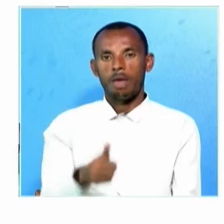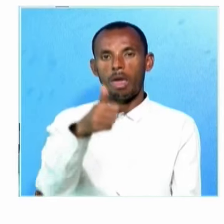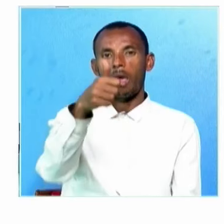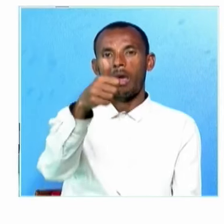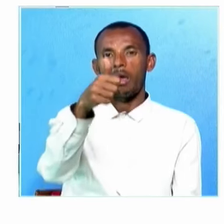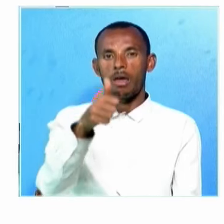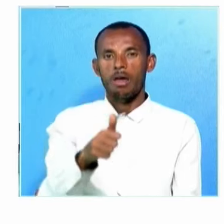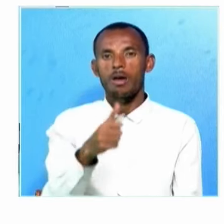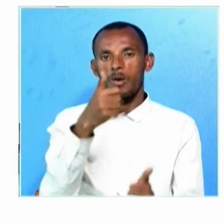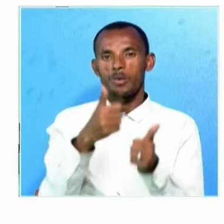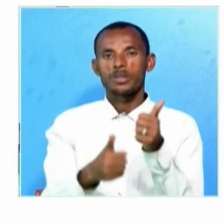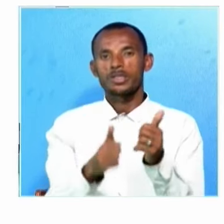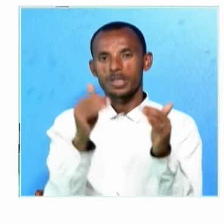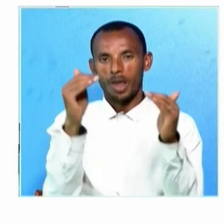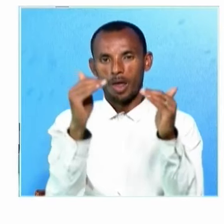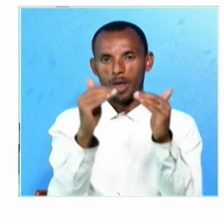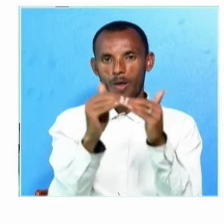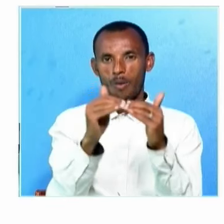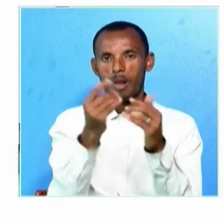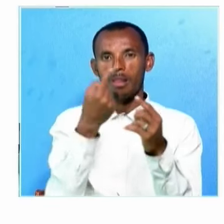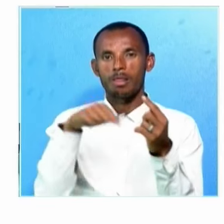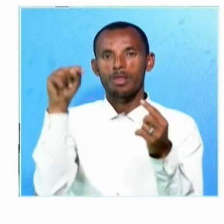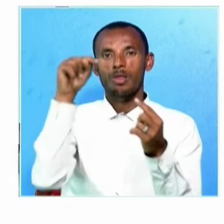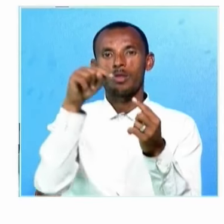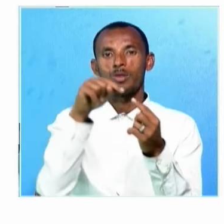A, which is equals to,